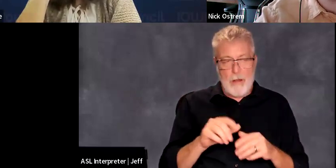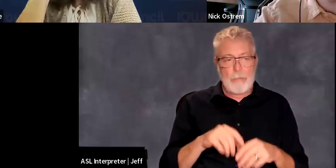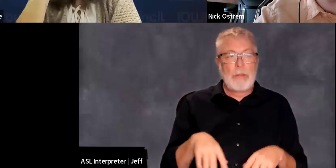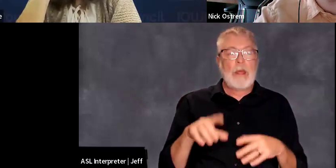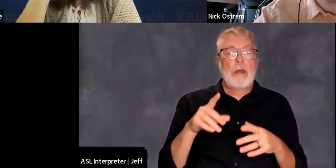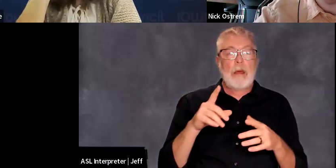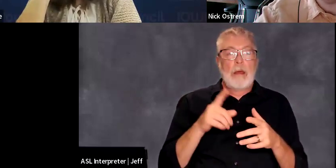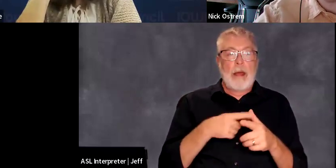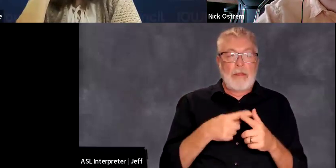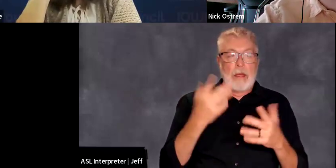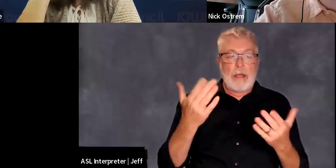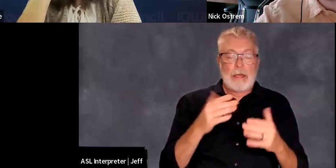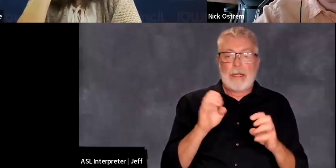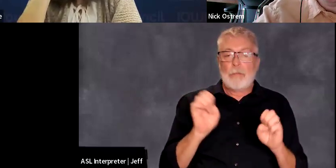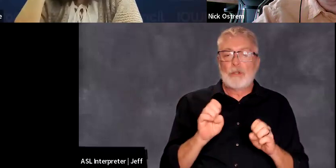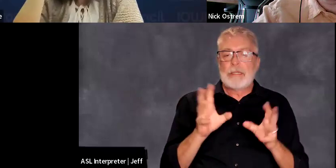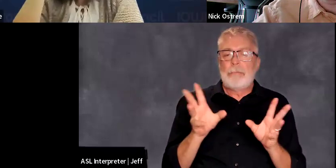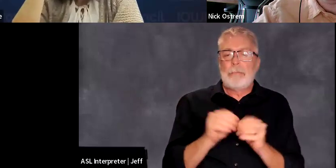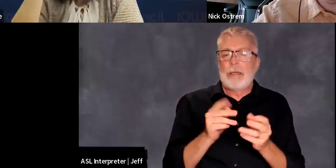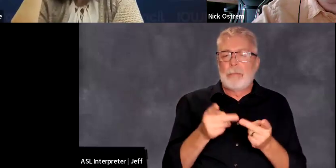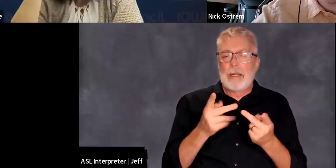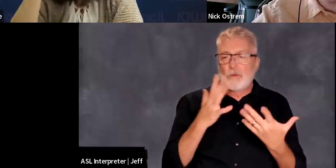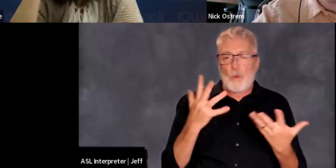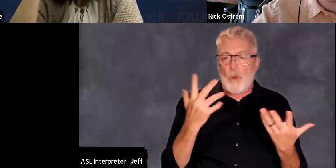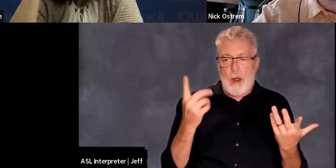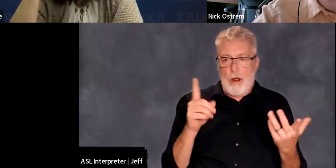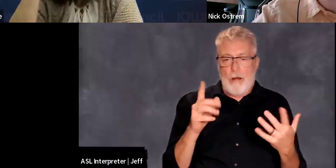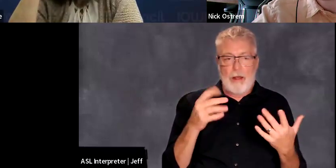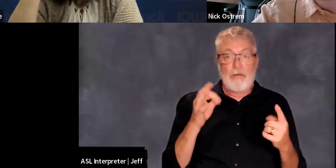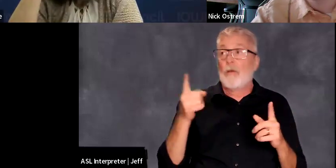then emergency meeting places as well.